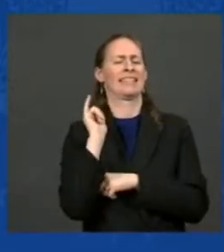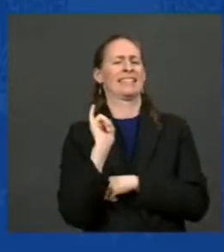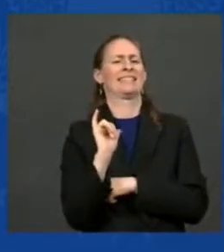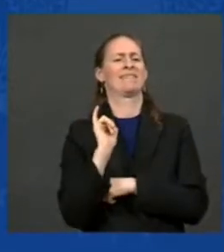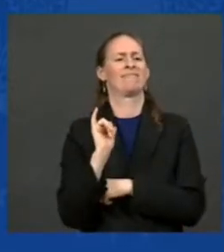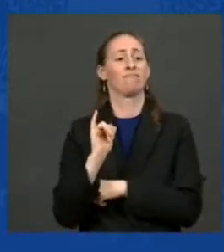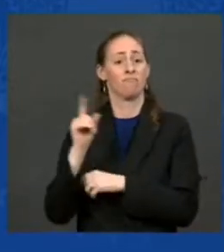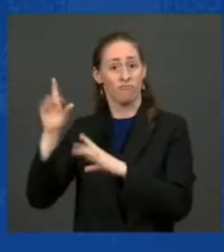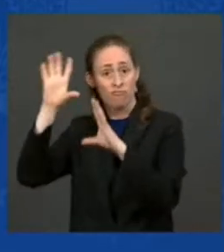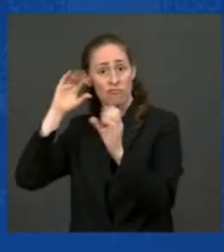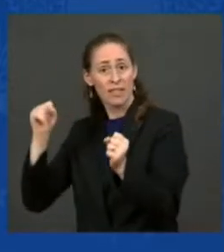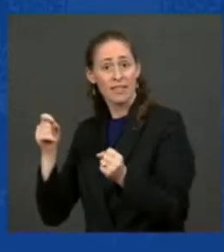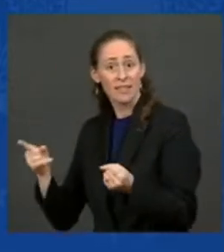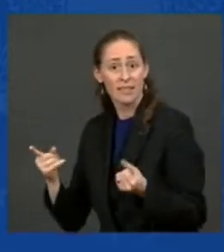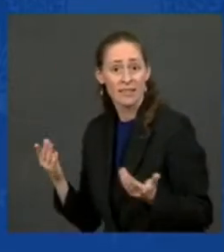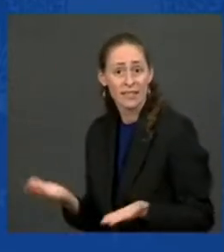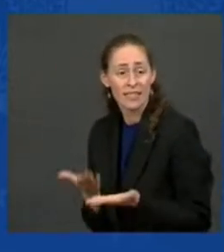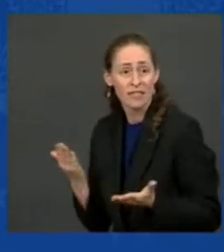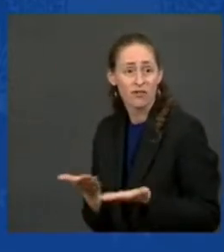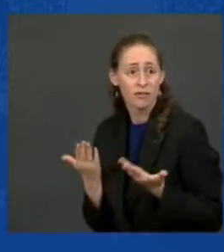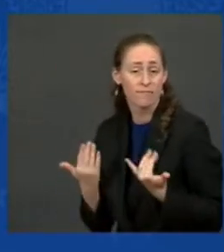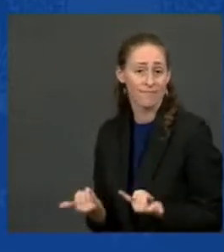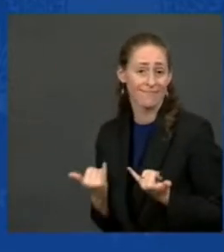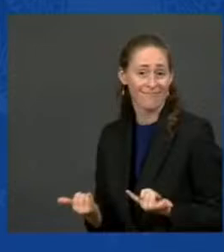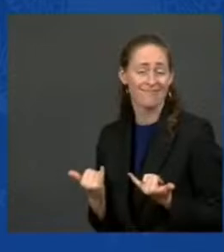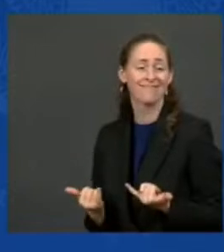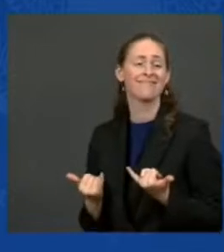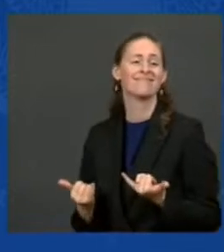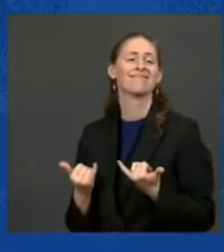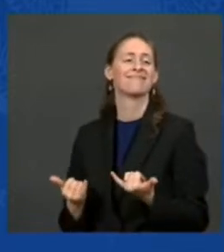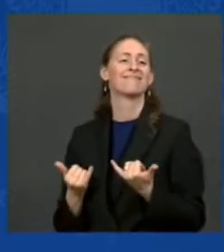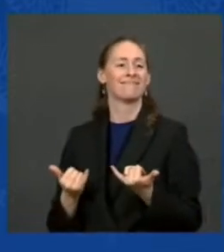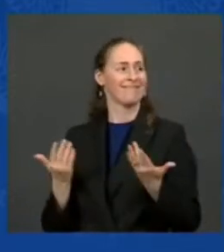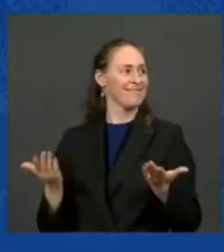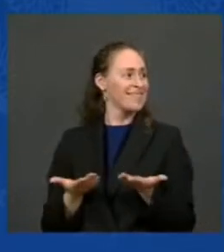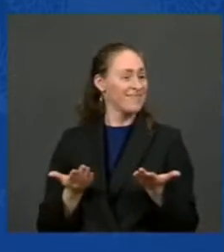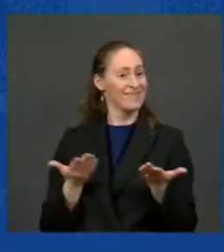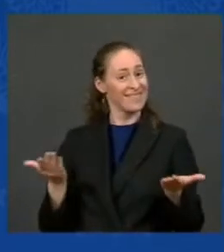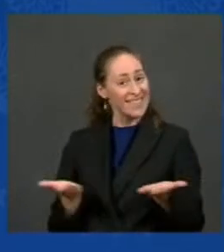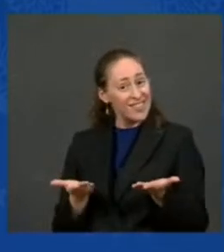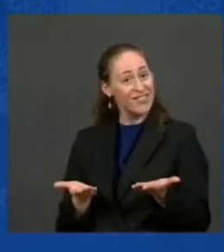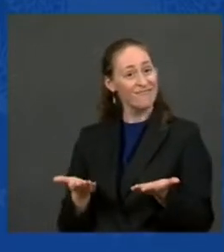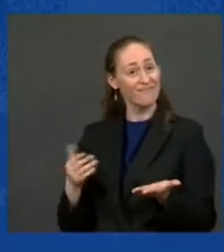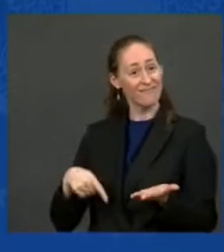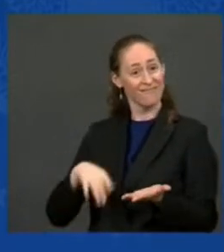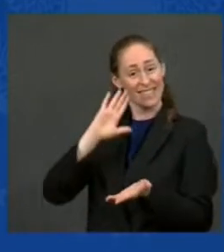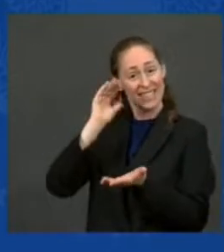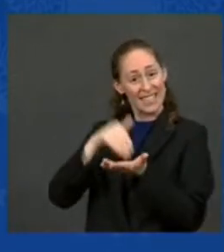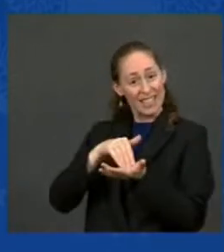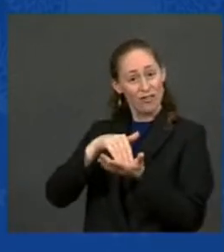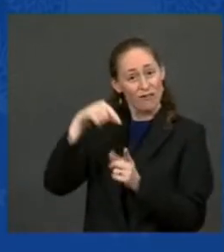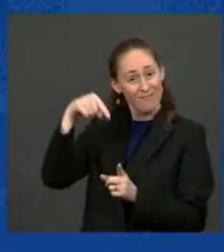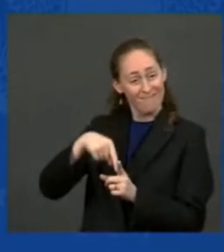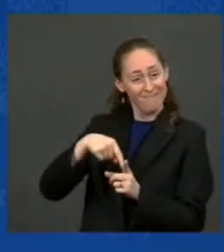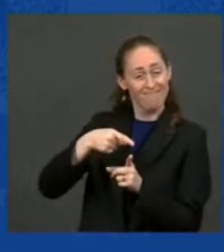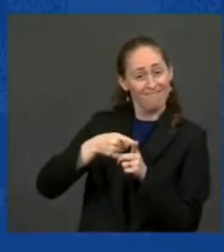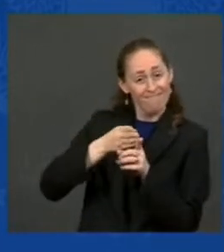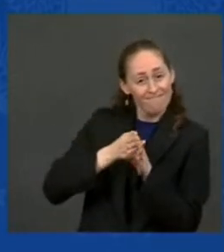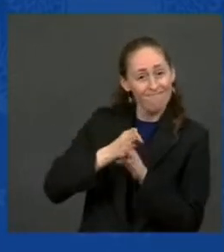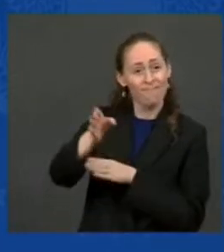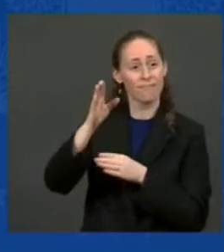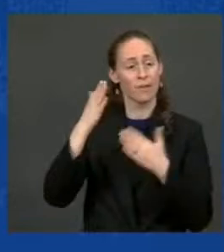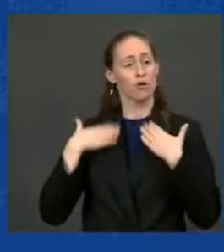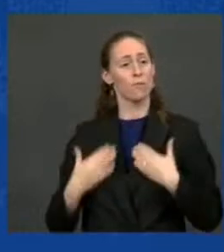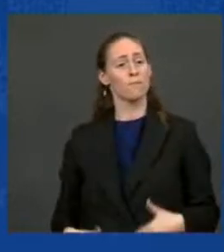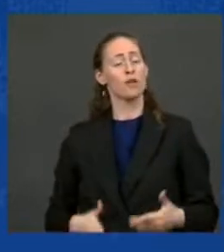here today on this our university campus, at this Center for Human Rights, is not merely a